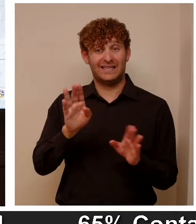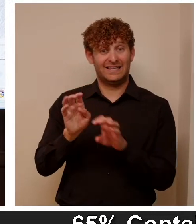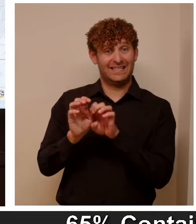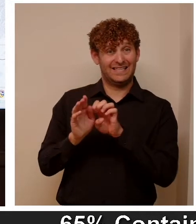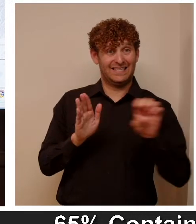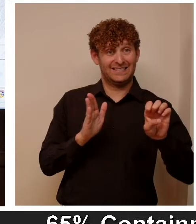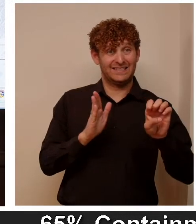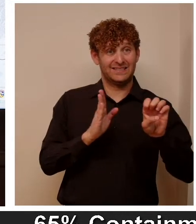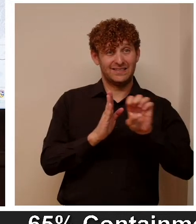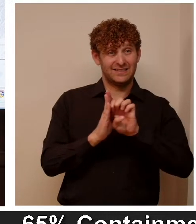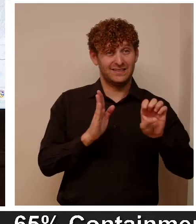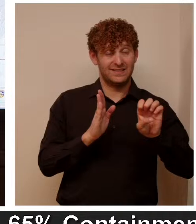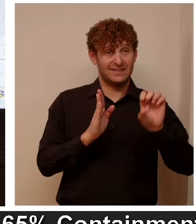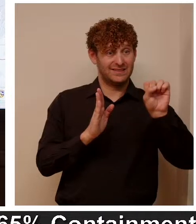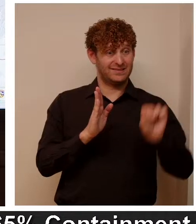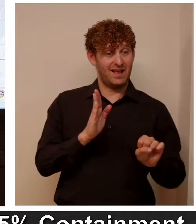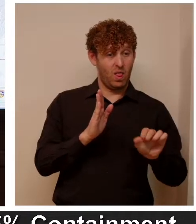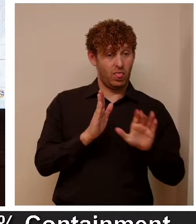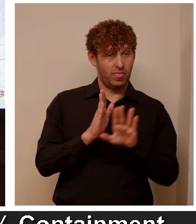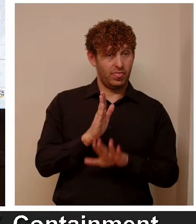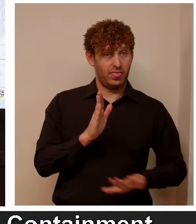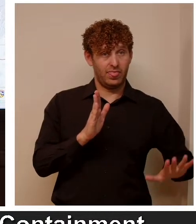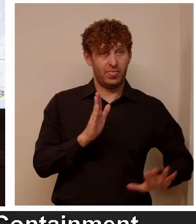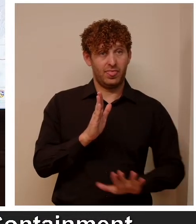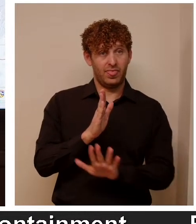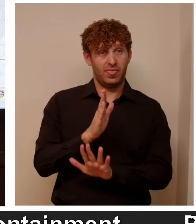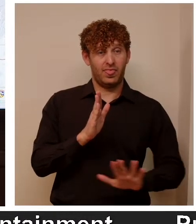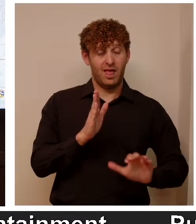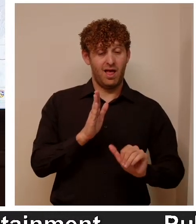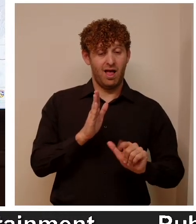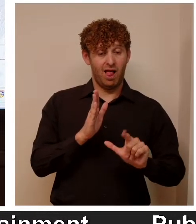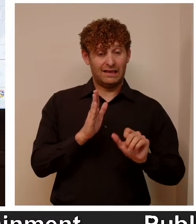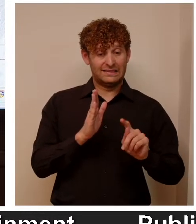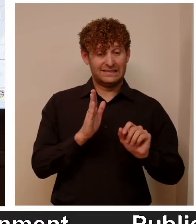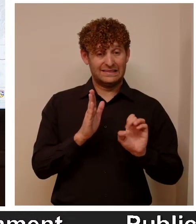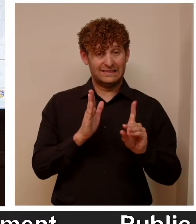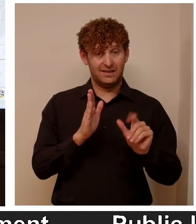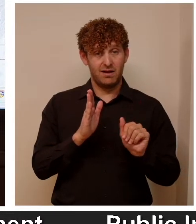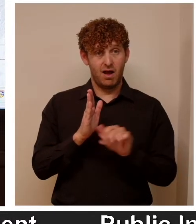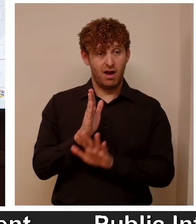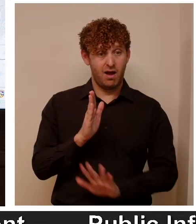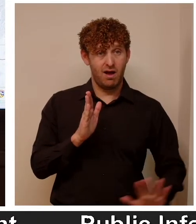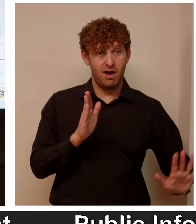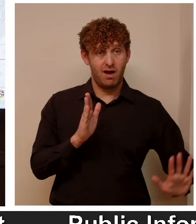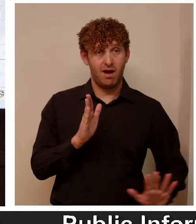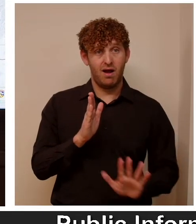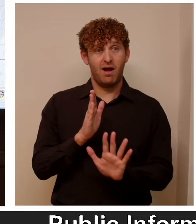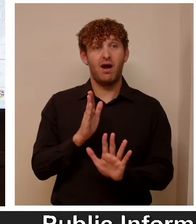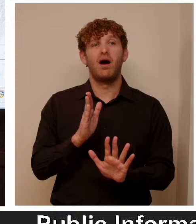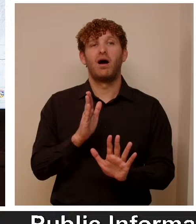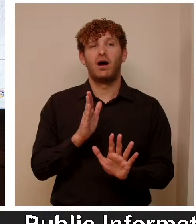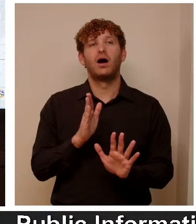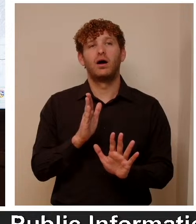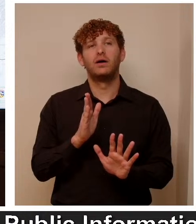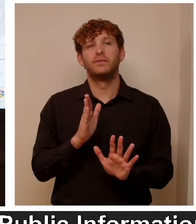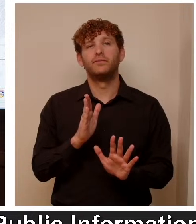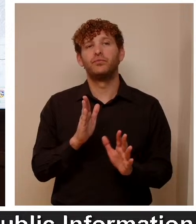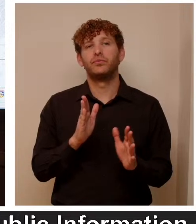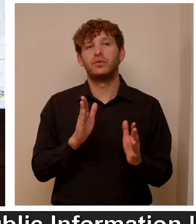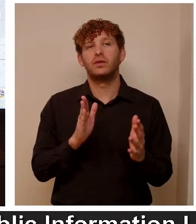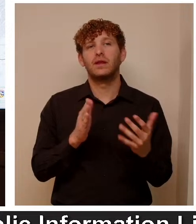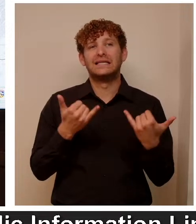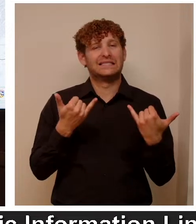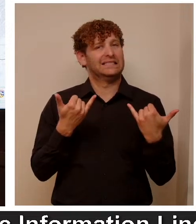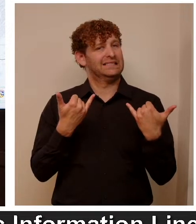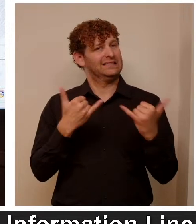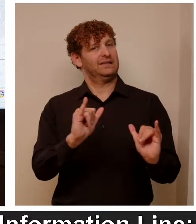Mendocino, moving all the way to Altadena Drive. That area is still considered evacuation ordered area, but we're calling